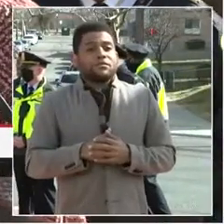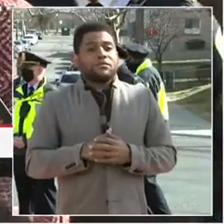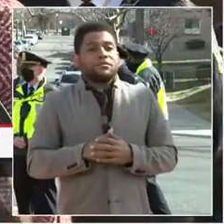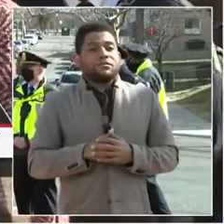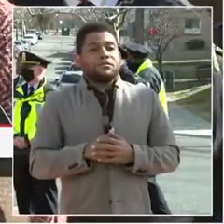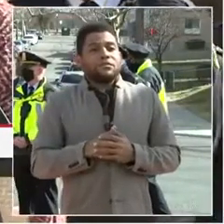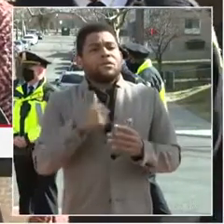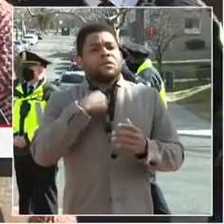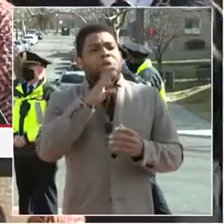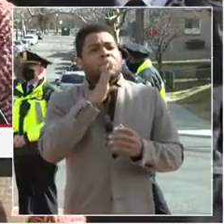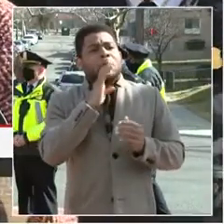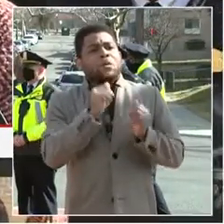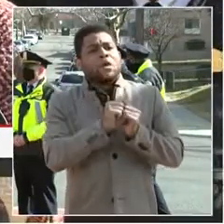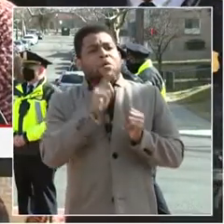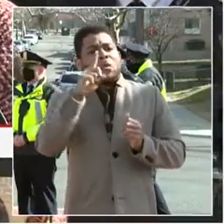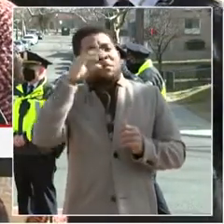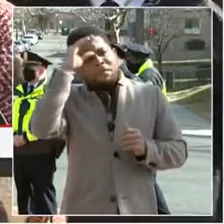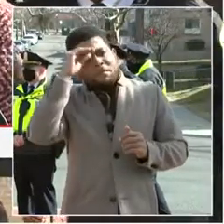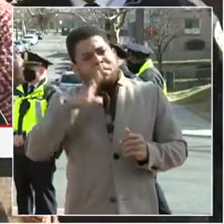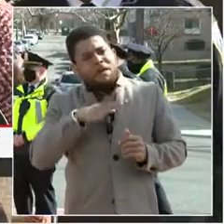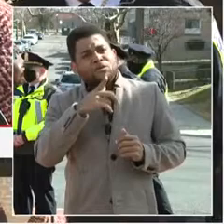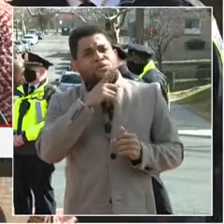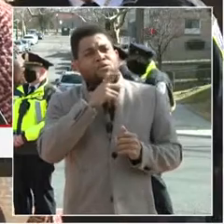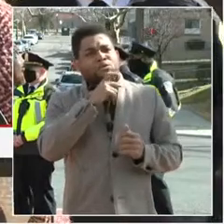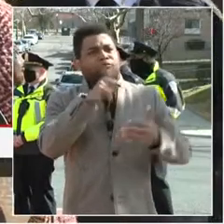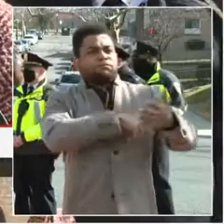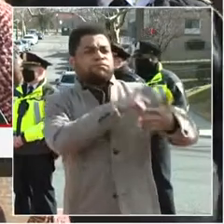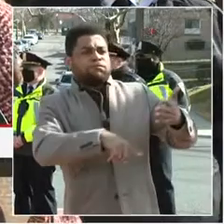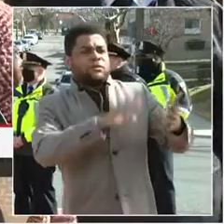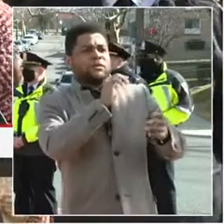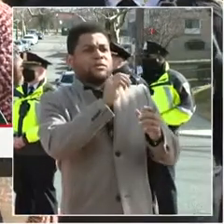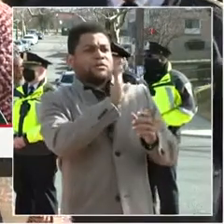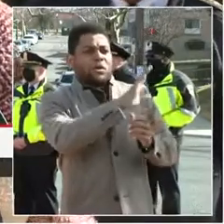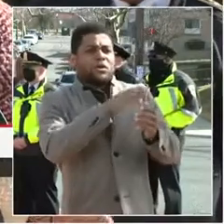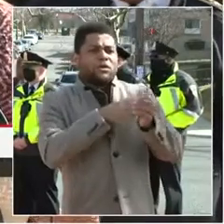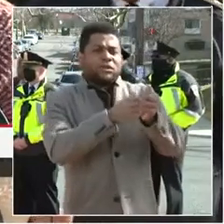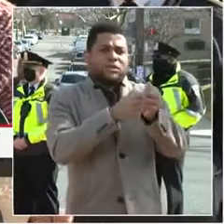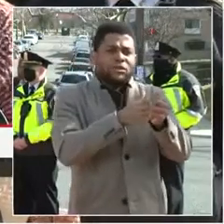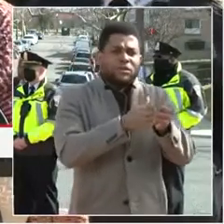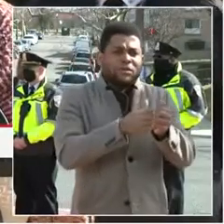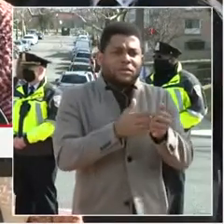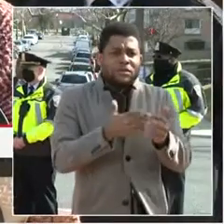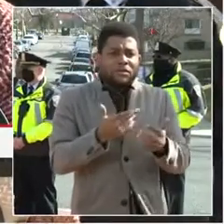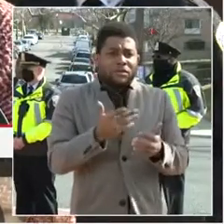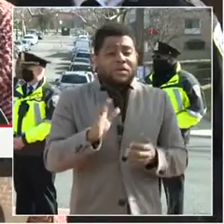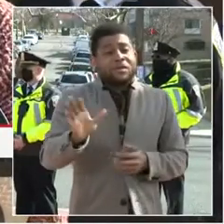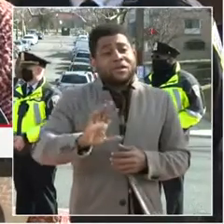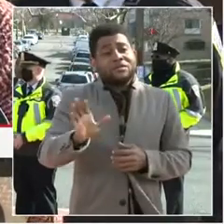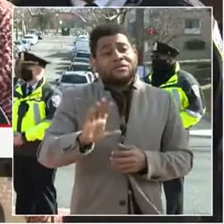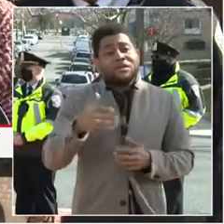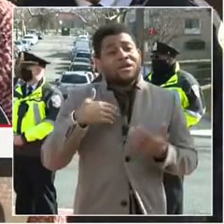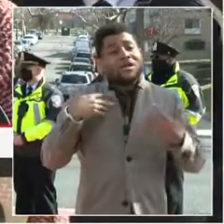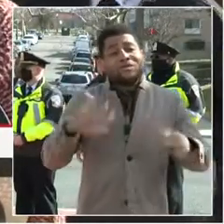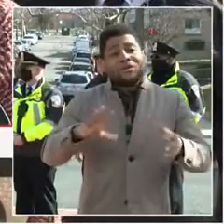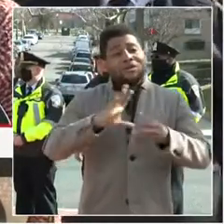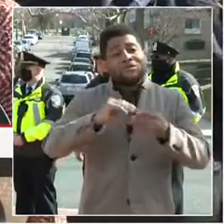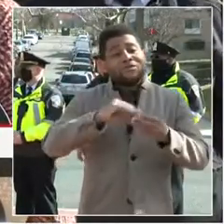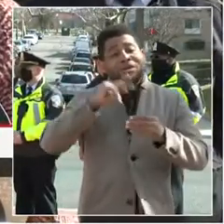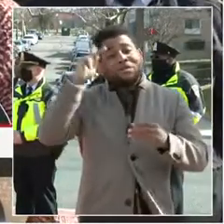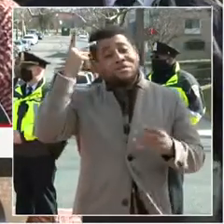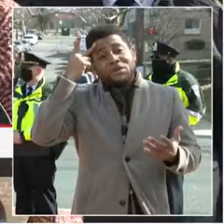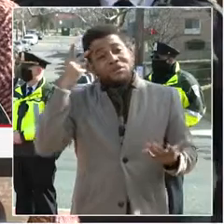your leadership. I want to ask you, can you tell us, Stephanie, honestly, I'm not going to do any politics questions, and we